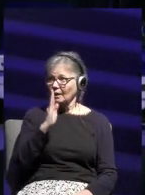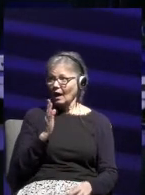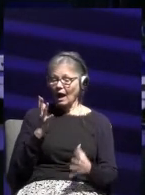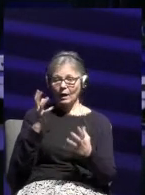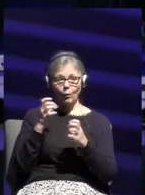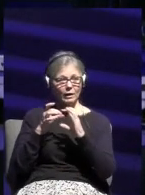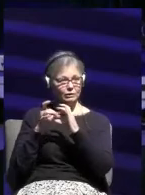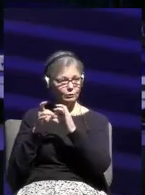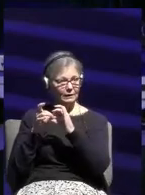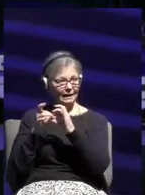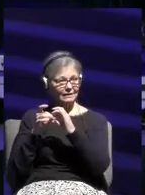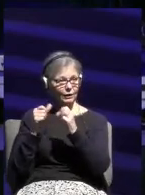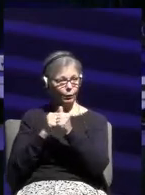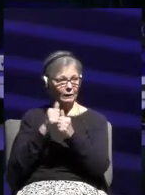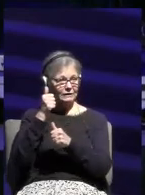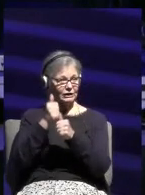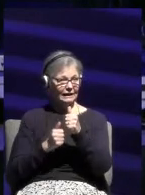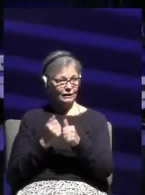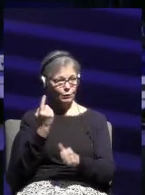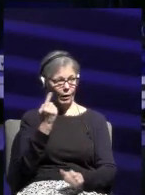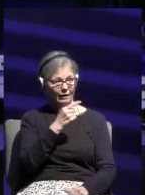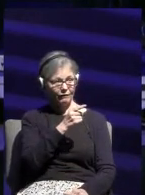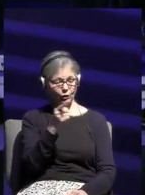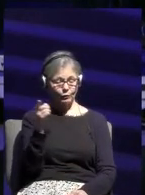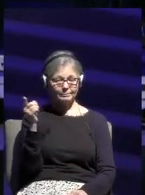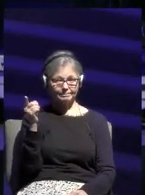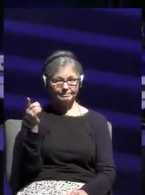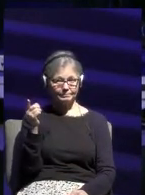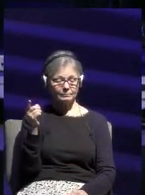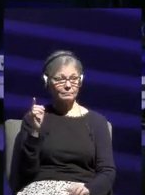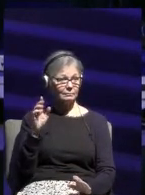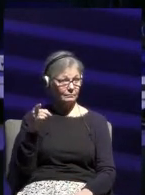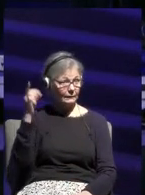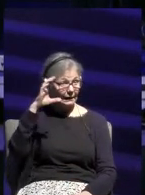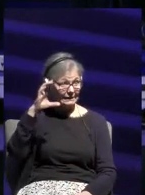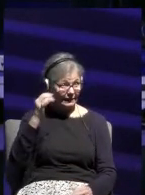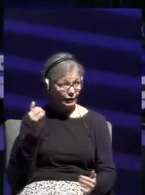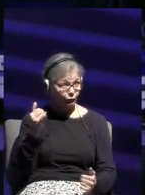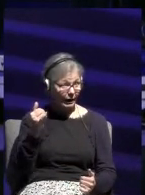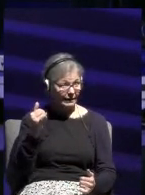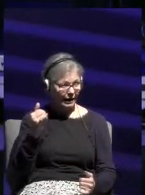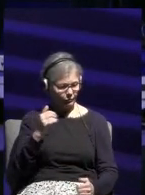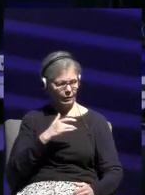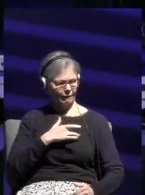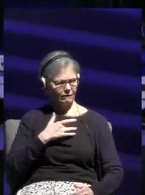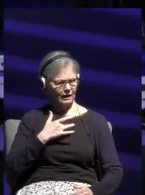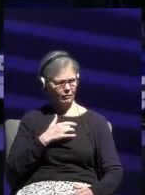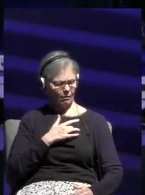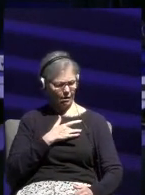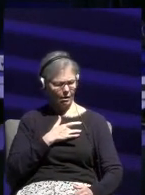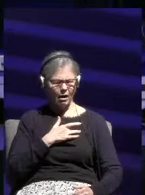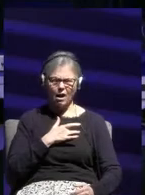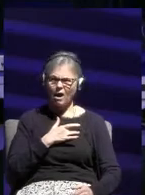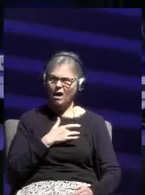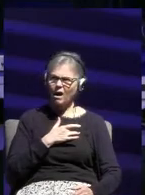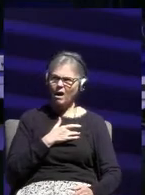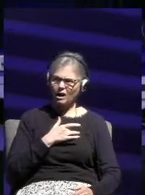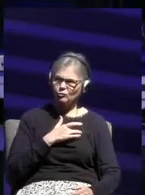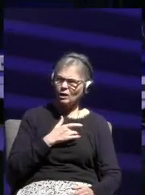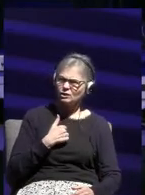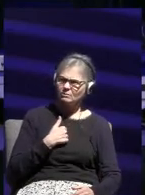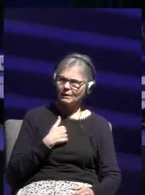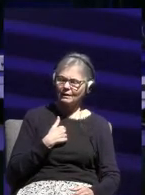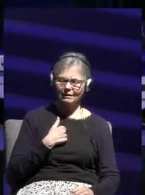relationship with each and every one of us. As a matter of fact, He's seeking it right now. He's seeking it right now. All